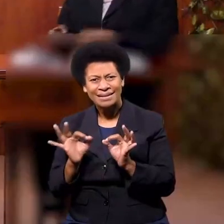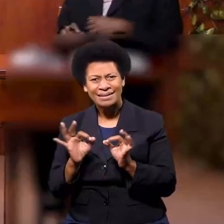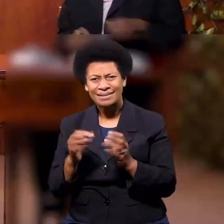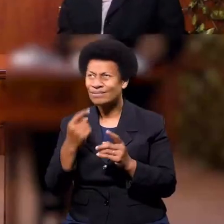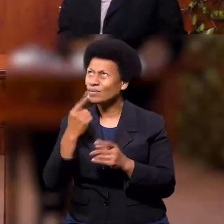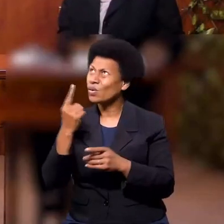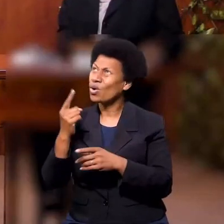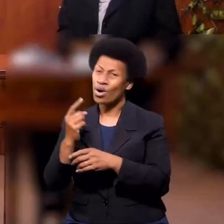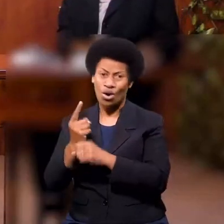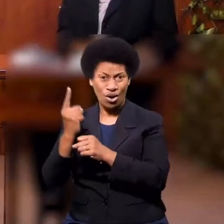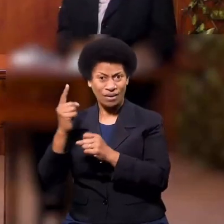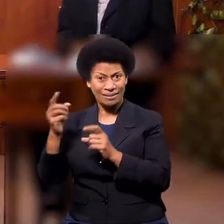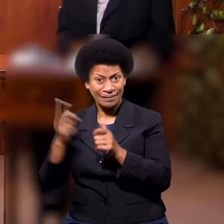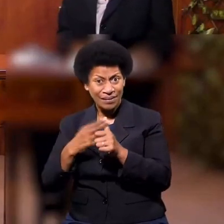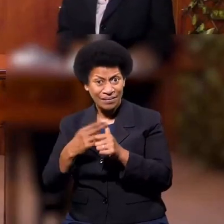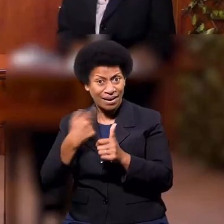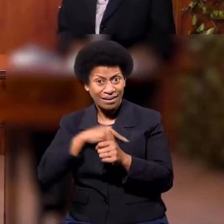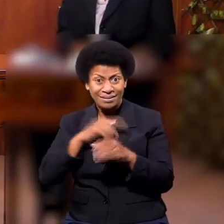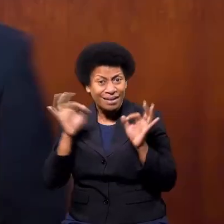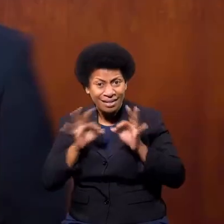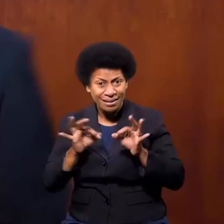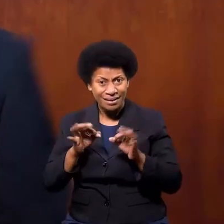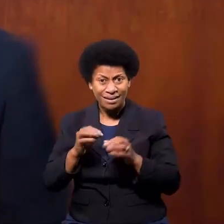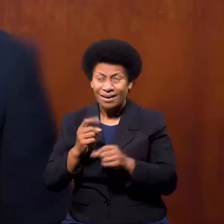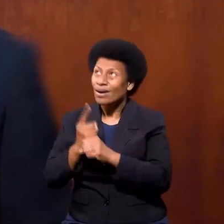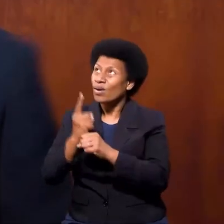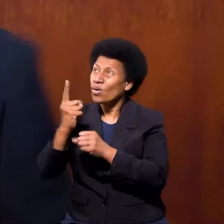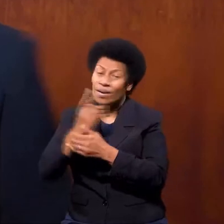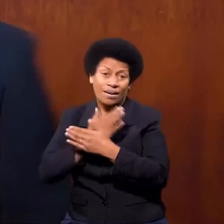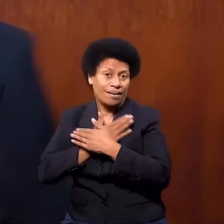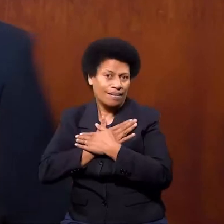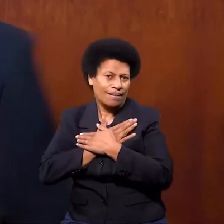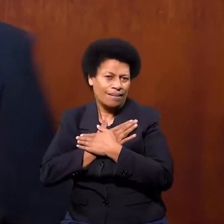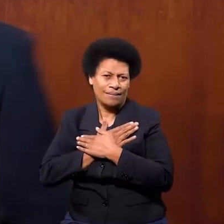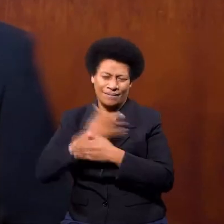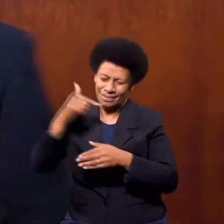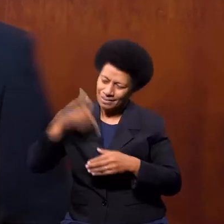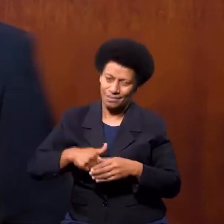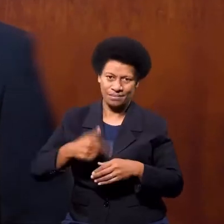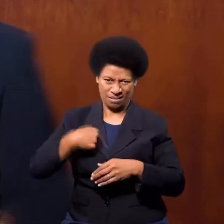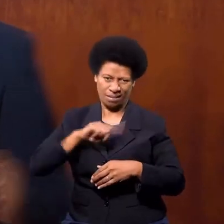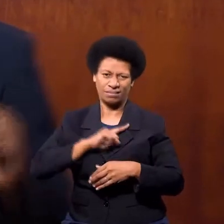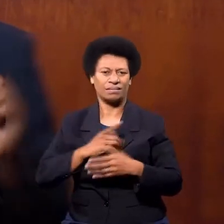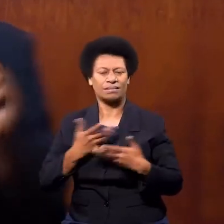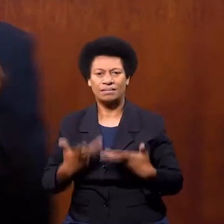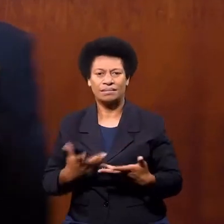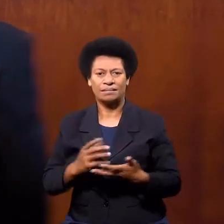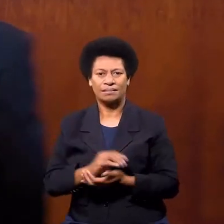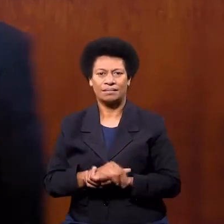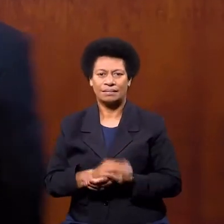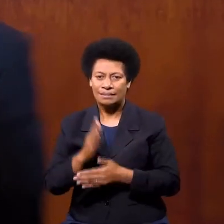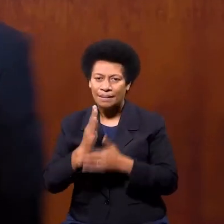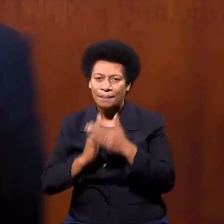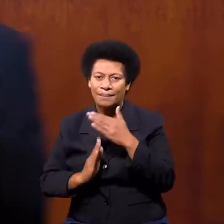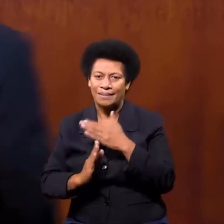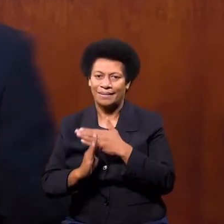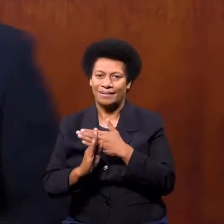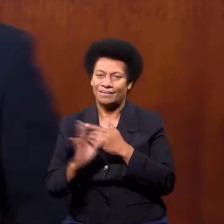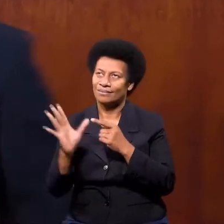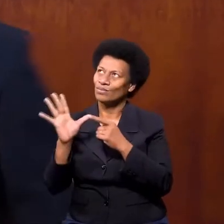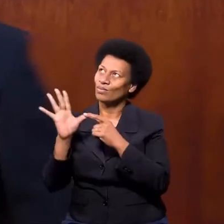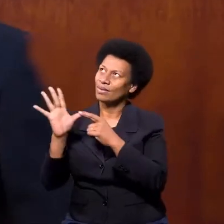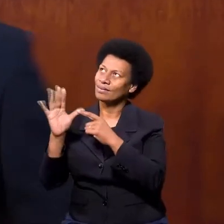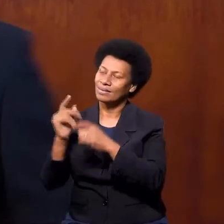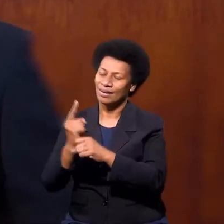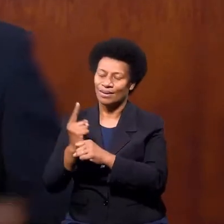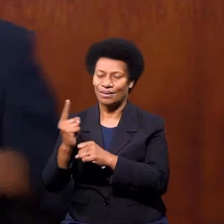favor. No, but because God loves us so. Yes. It's the simple, it's maybe a humble response